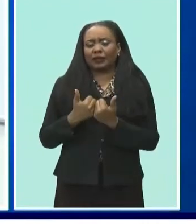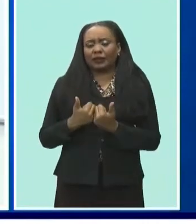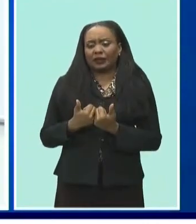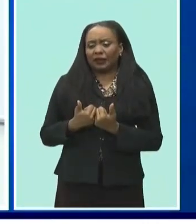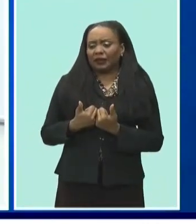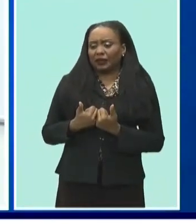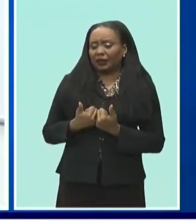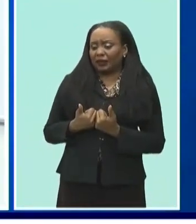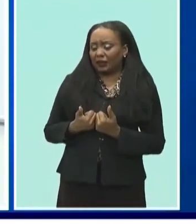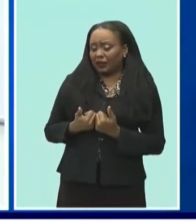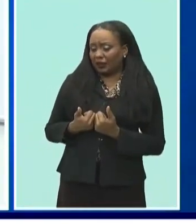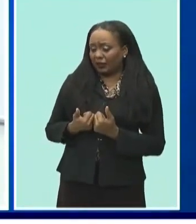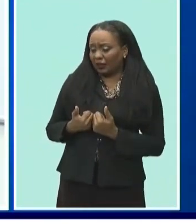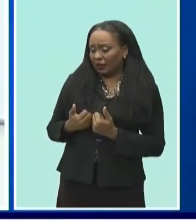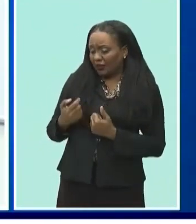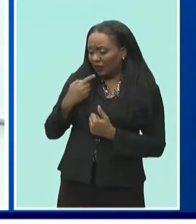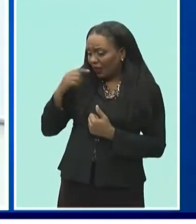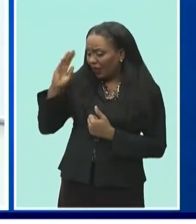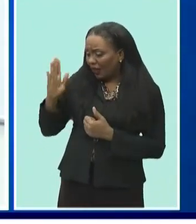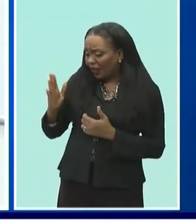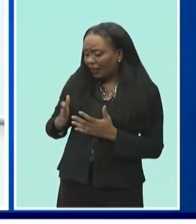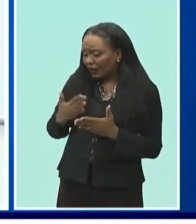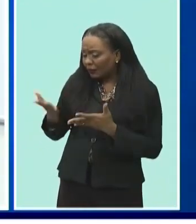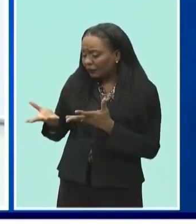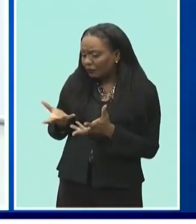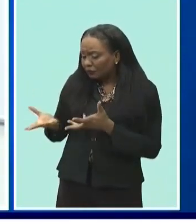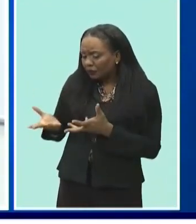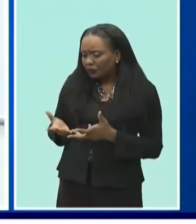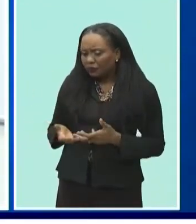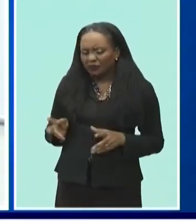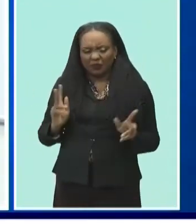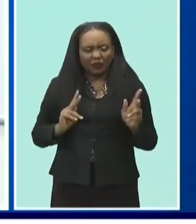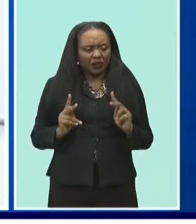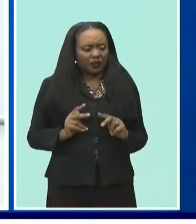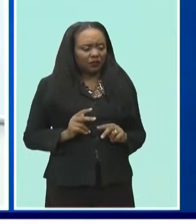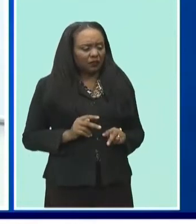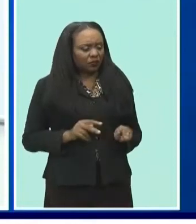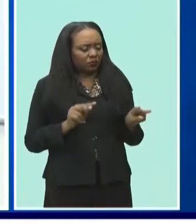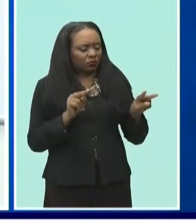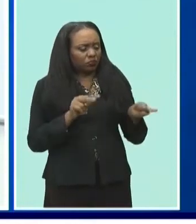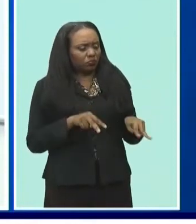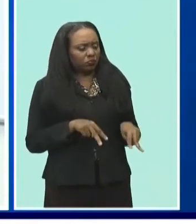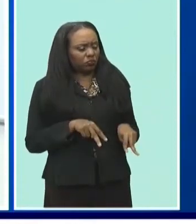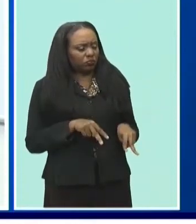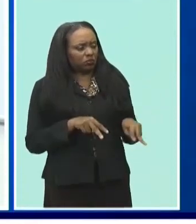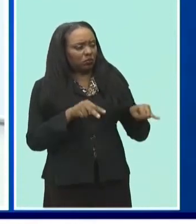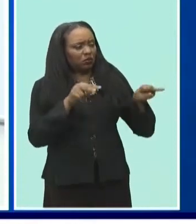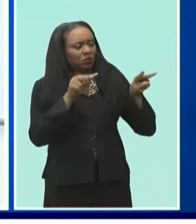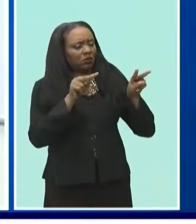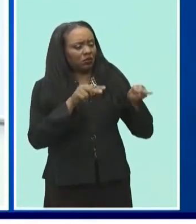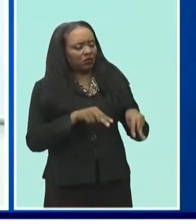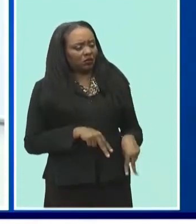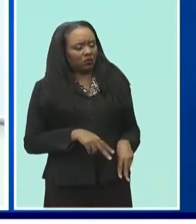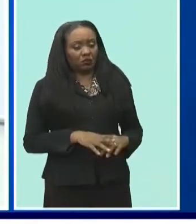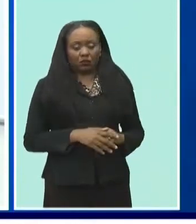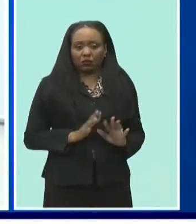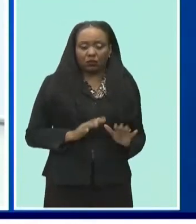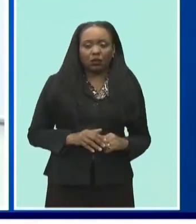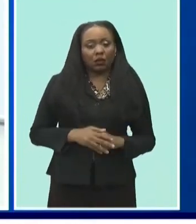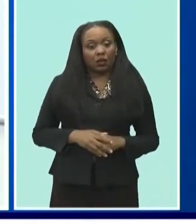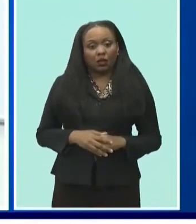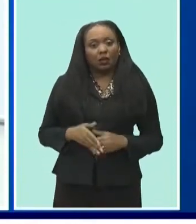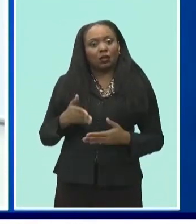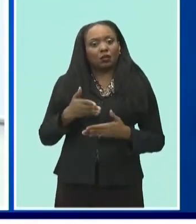thing, that there is a willingness to work. So I know, for example, in the retrenchment process, some banks,